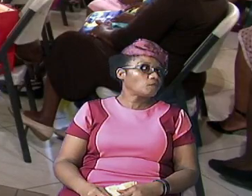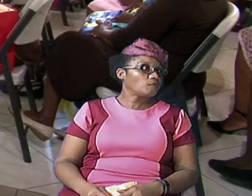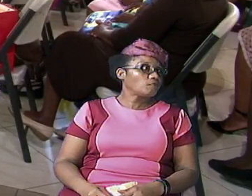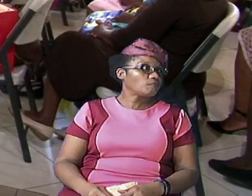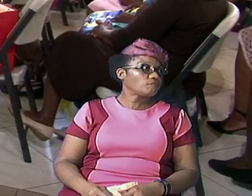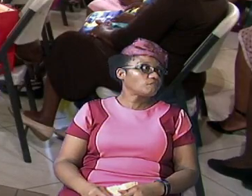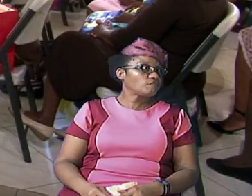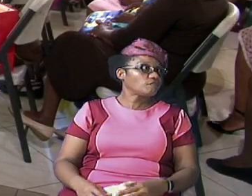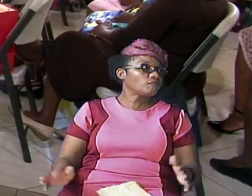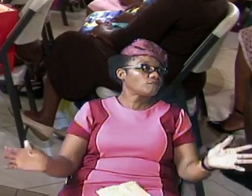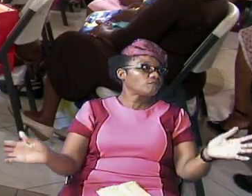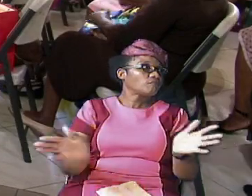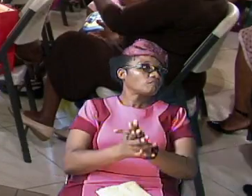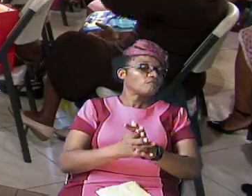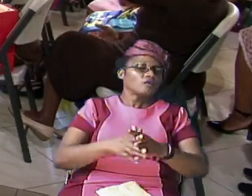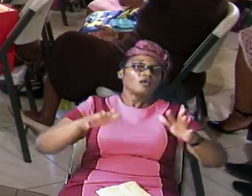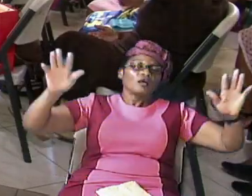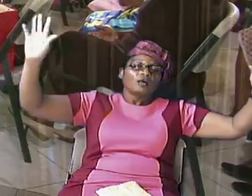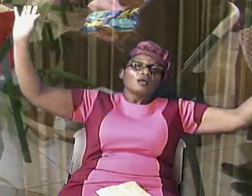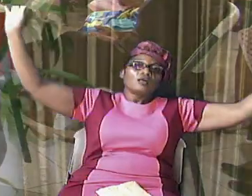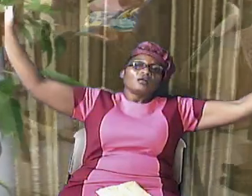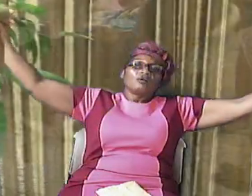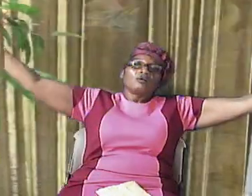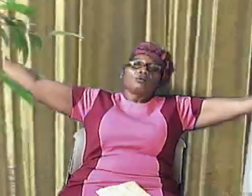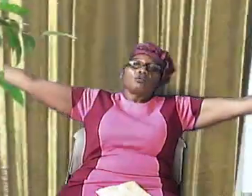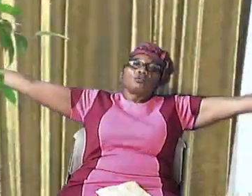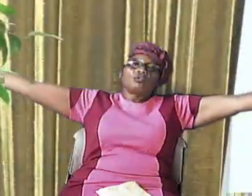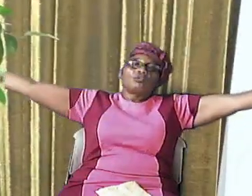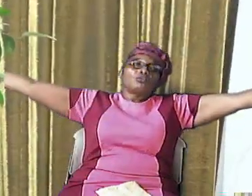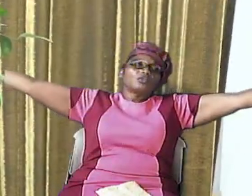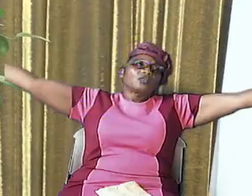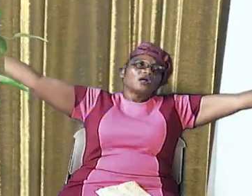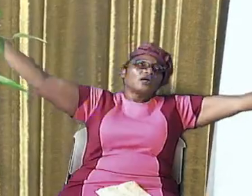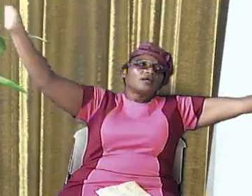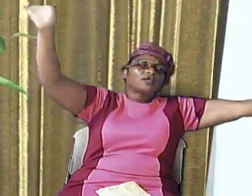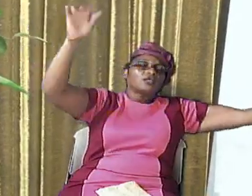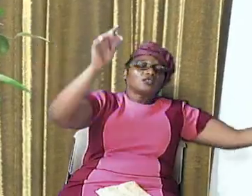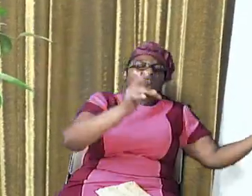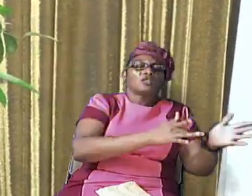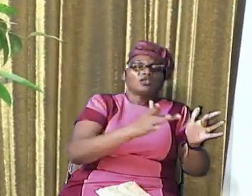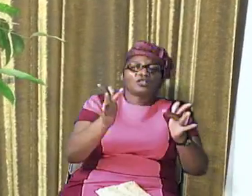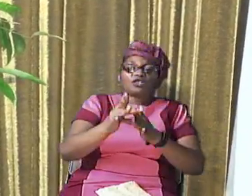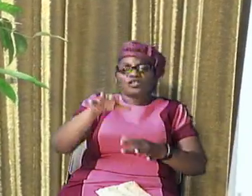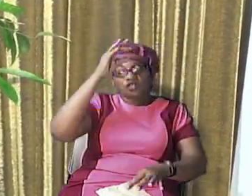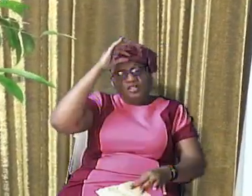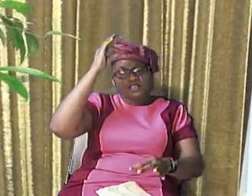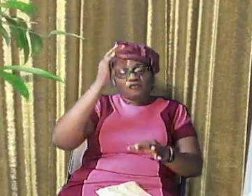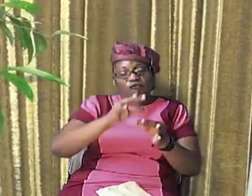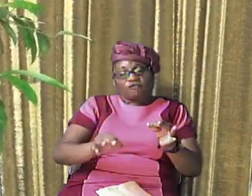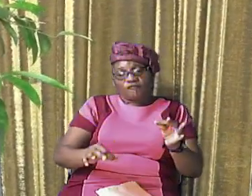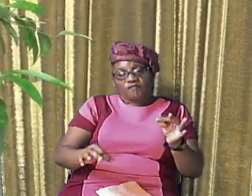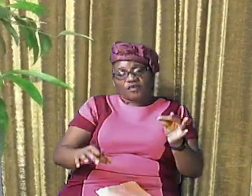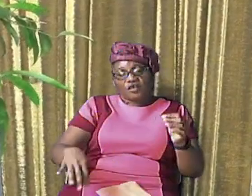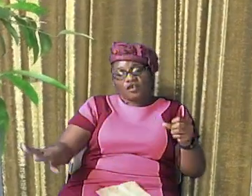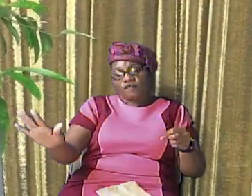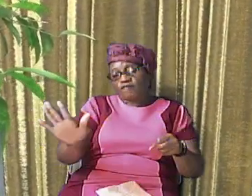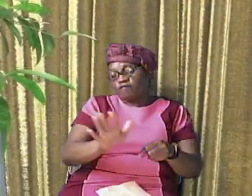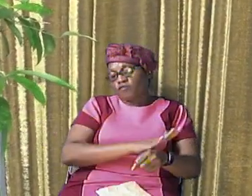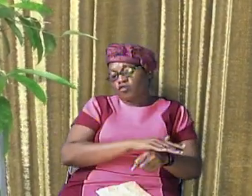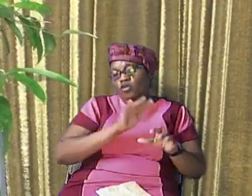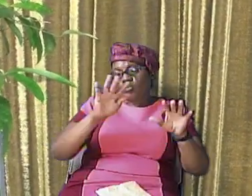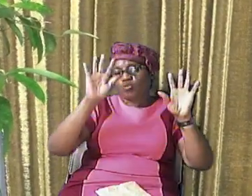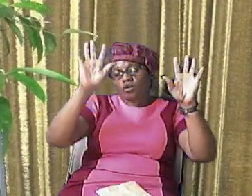Shall we lift our hands and magnify the Lord? Hallelujah. He's faithful. He's wonderful. He's a sovereign